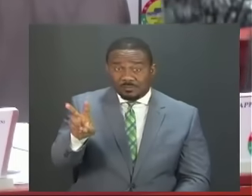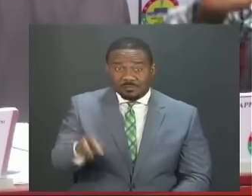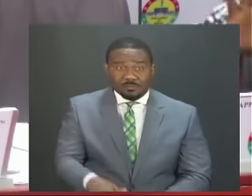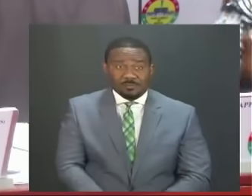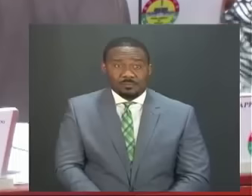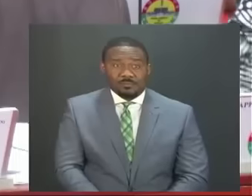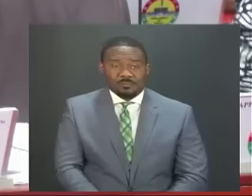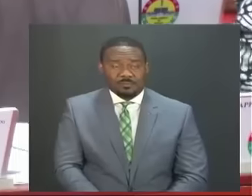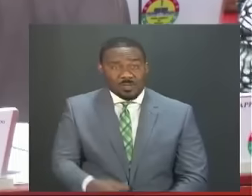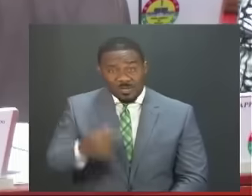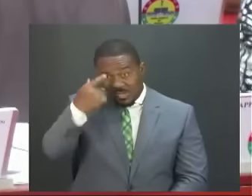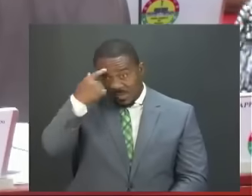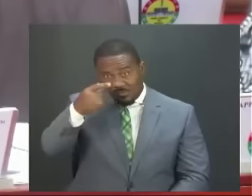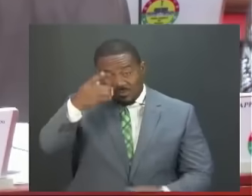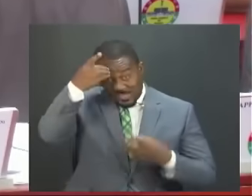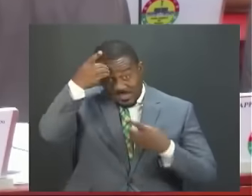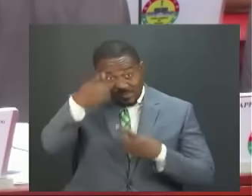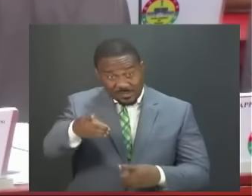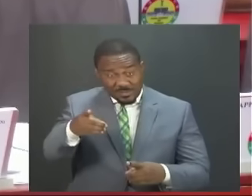for the ruling